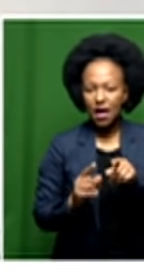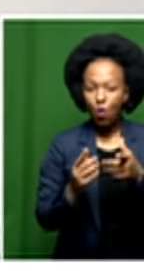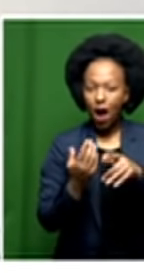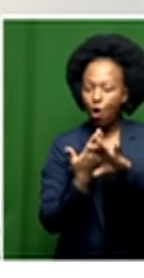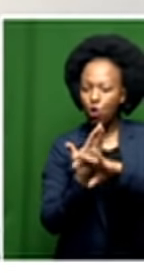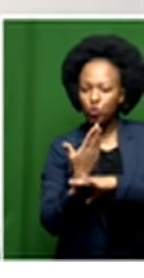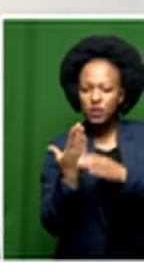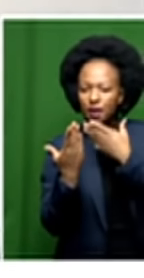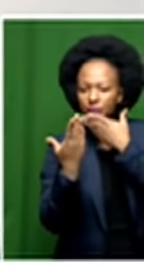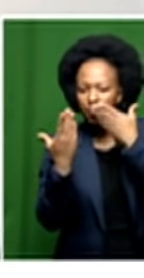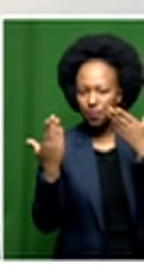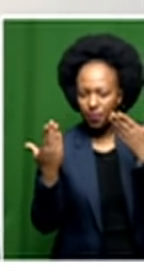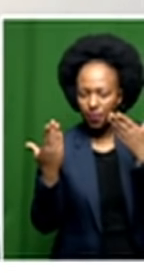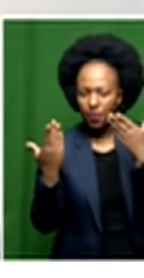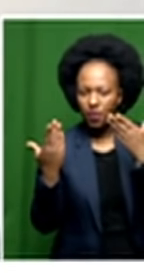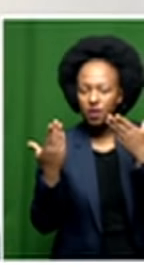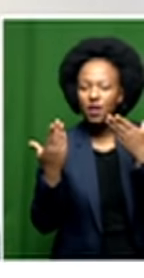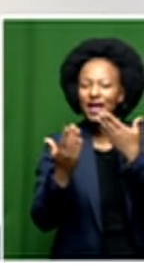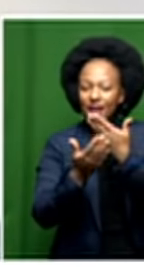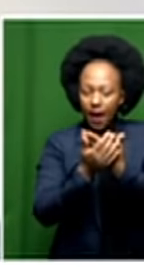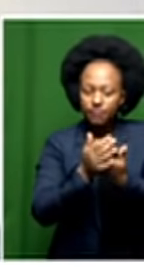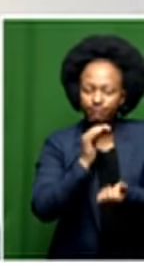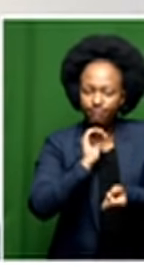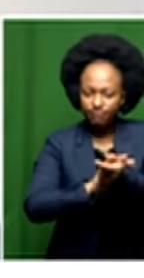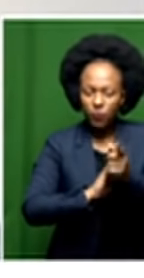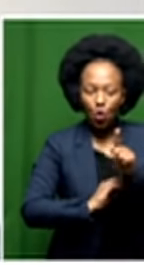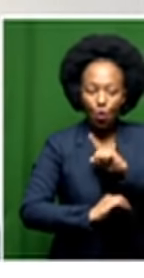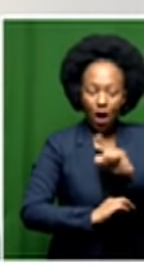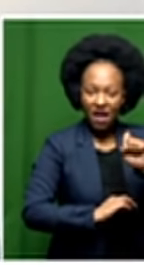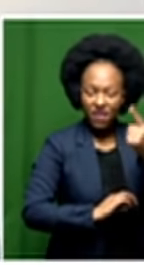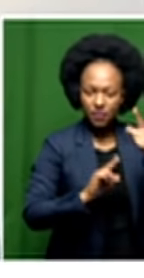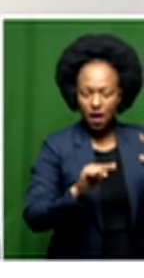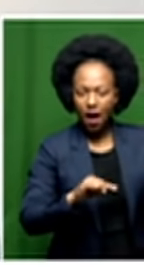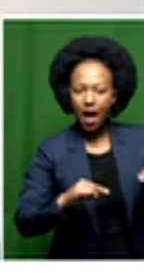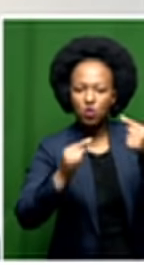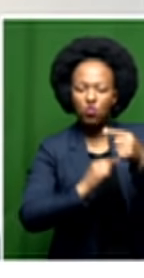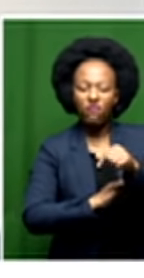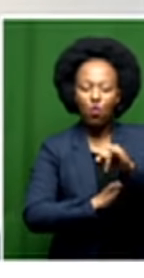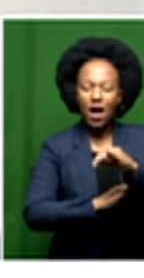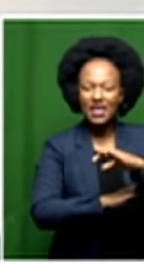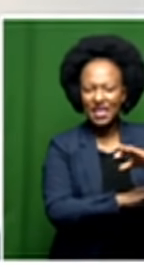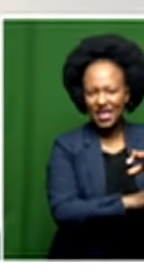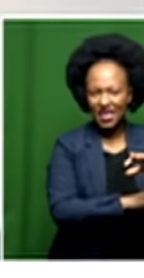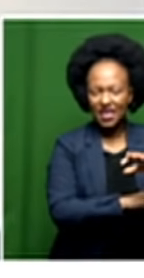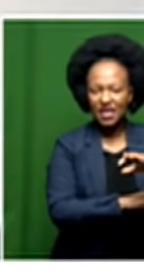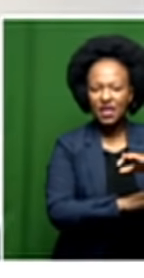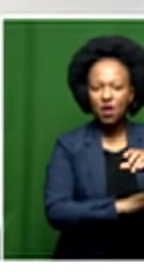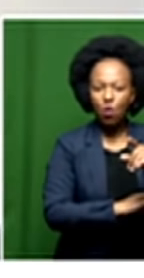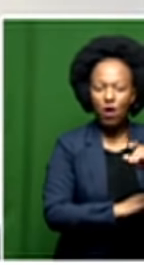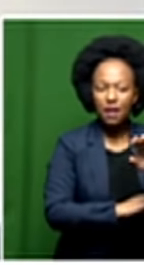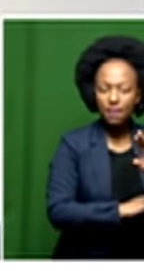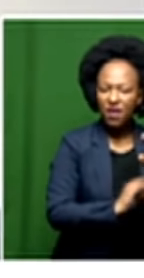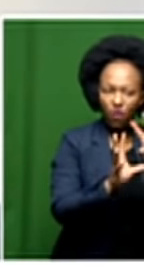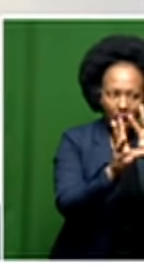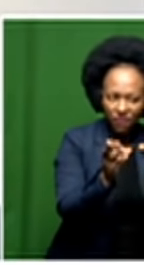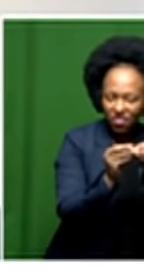unconstitutionality only arises if the first argument of the IEC is the be-all and end-all